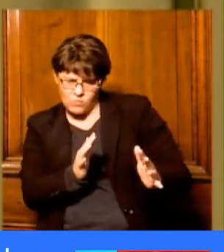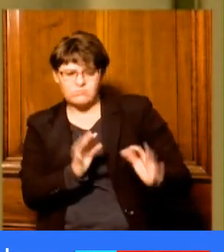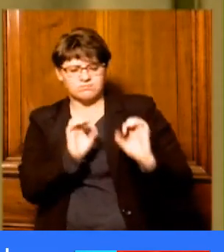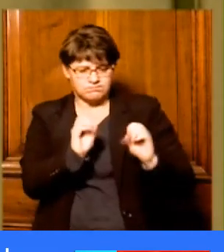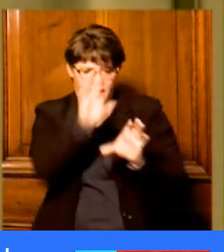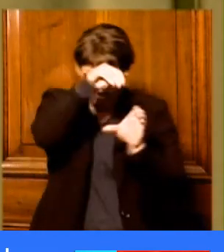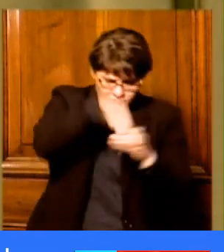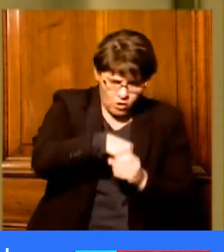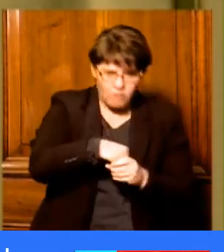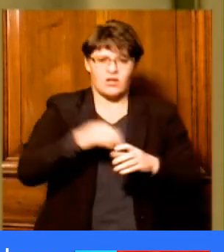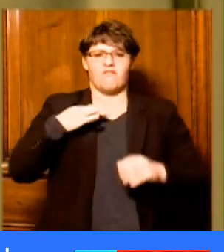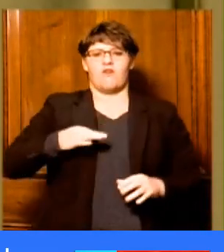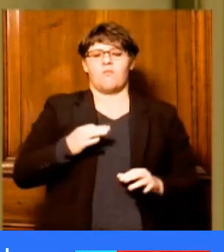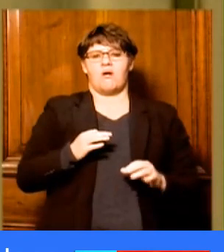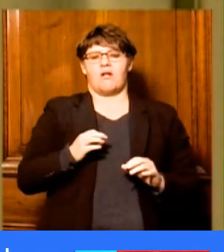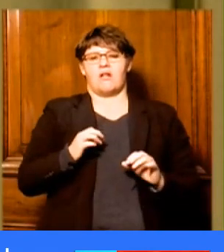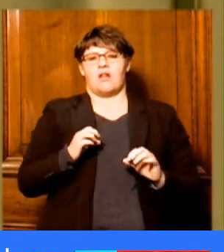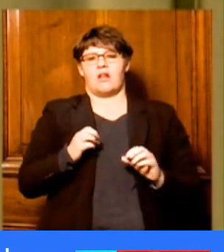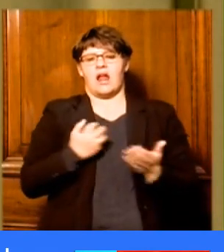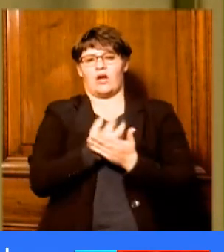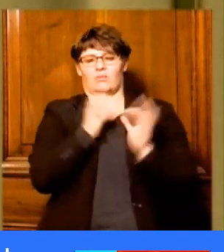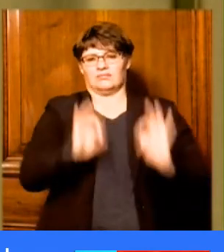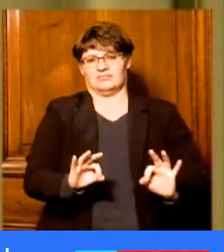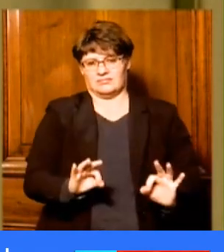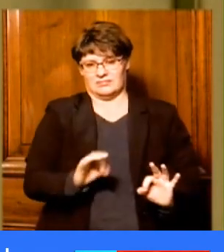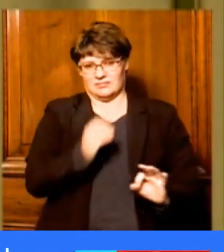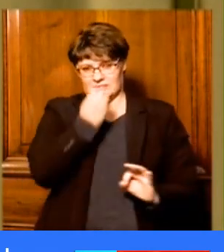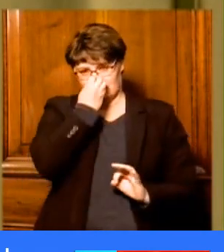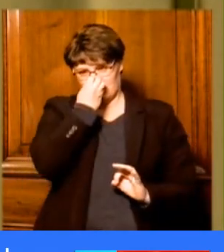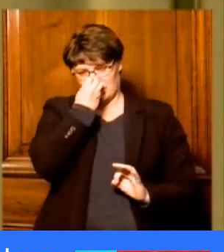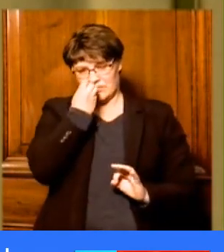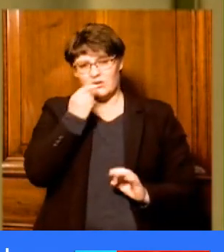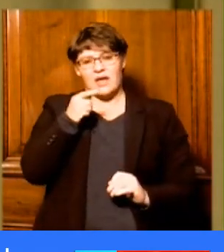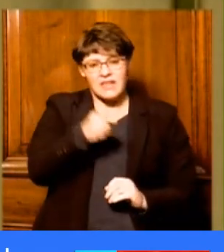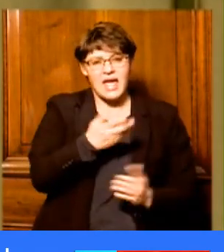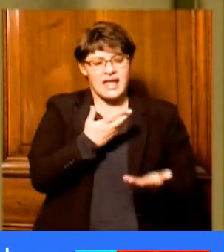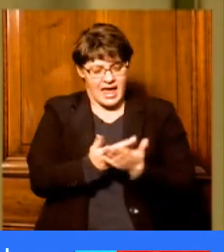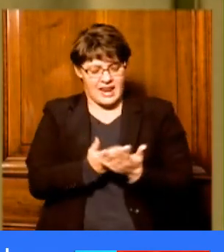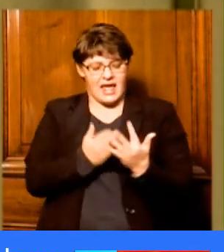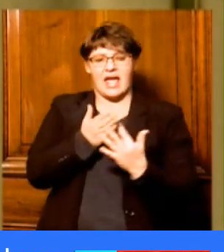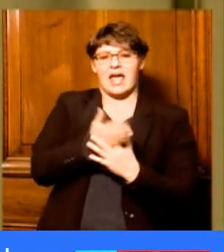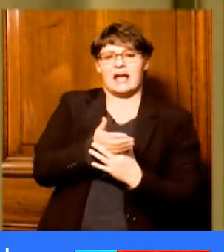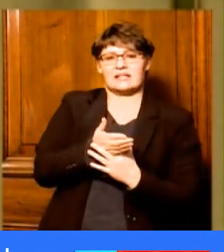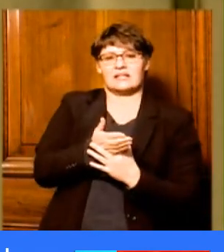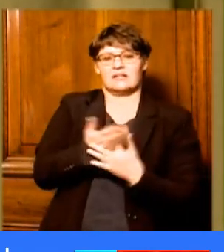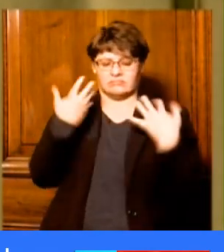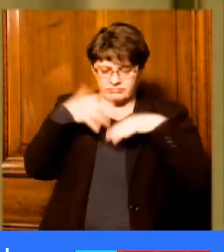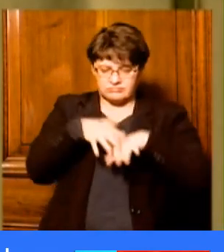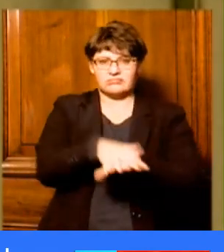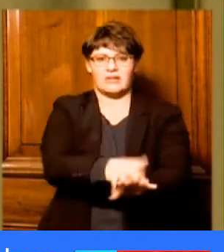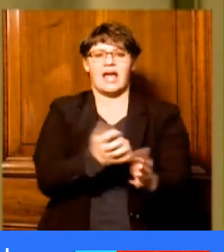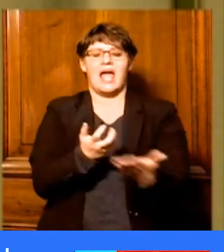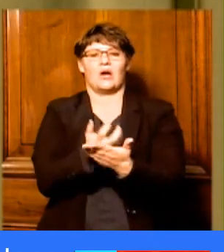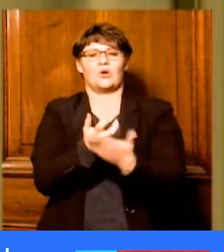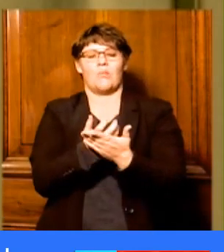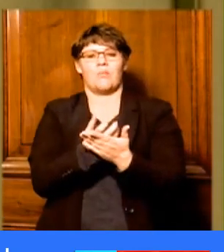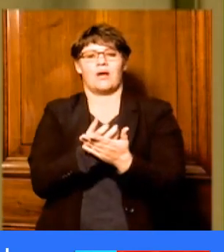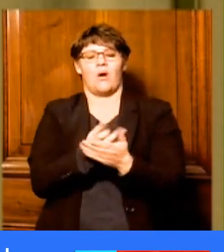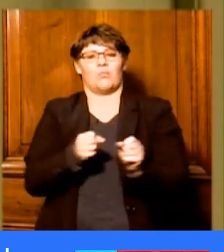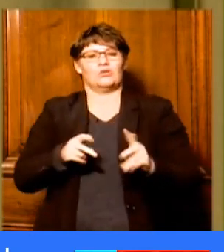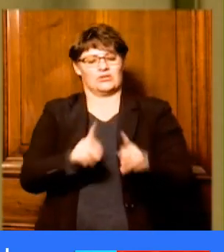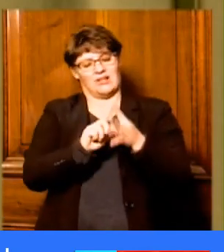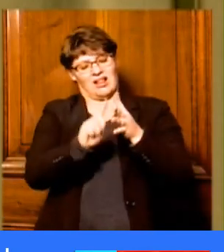economy, and to pivot it in such a manner that it can be able to access the mainstream economic opportunities,